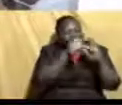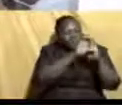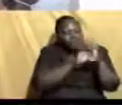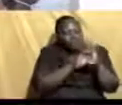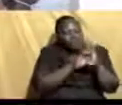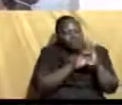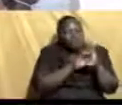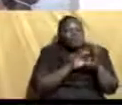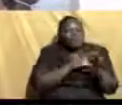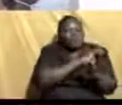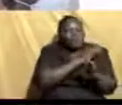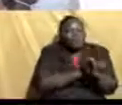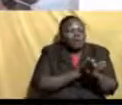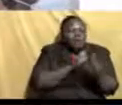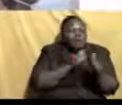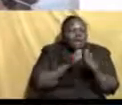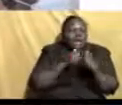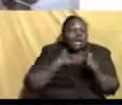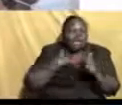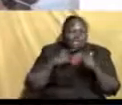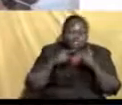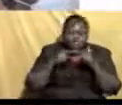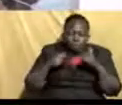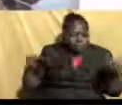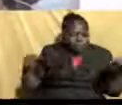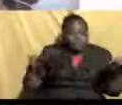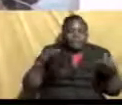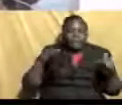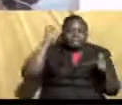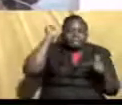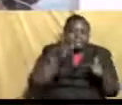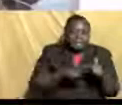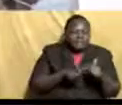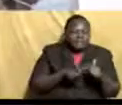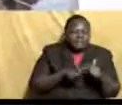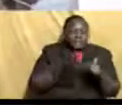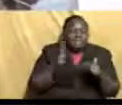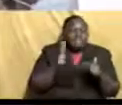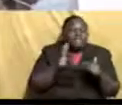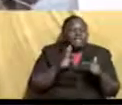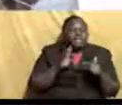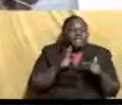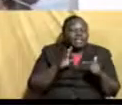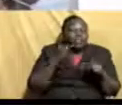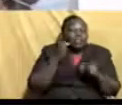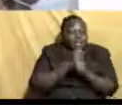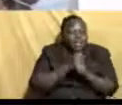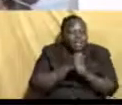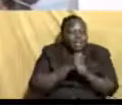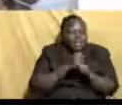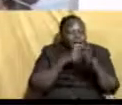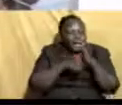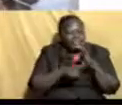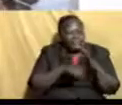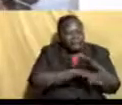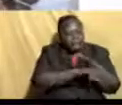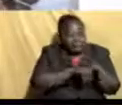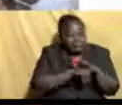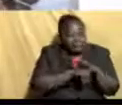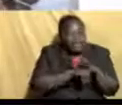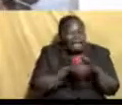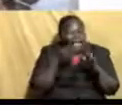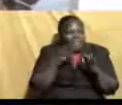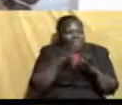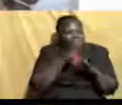that is what we are endorsing, that a popular initiative validly conducted constitutes the primary constituent power. Which takes us to, was this